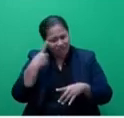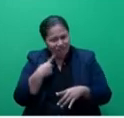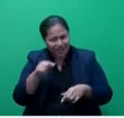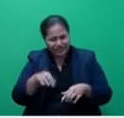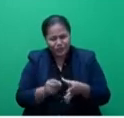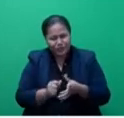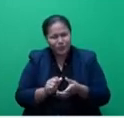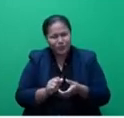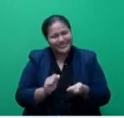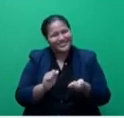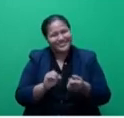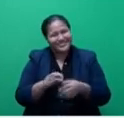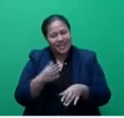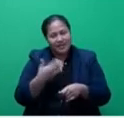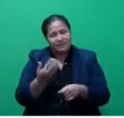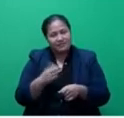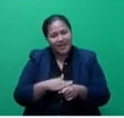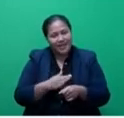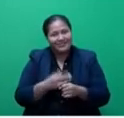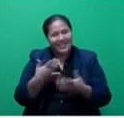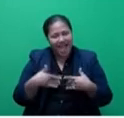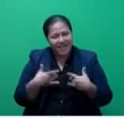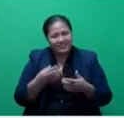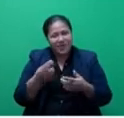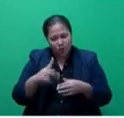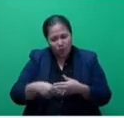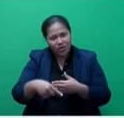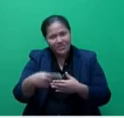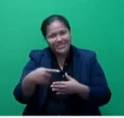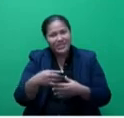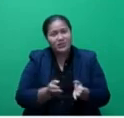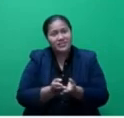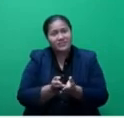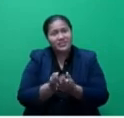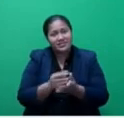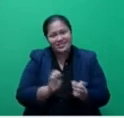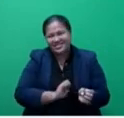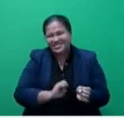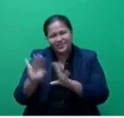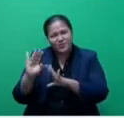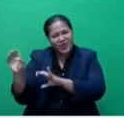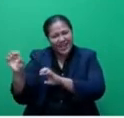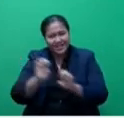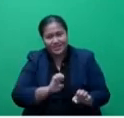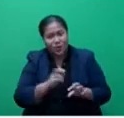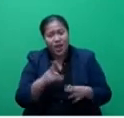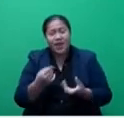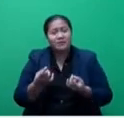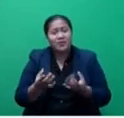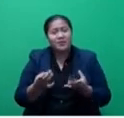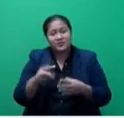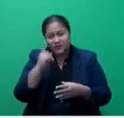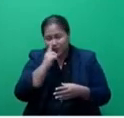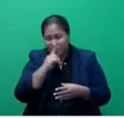risks in the continuation of services for cargo, both import and export, and repatriation of Fiji citizens back to their